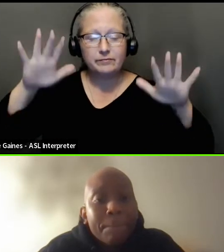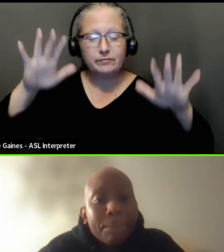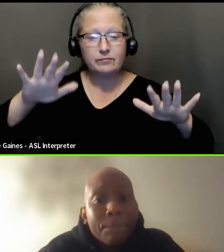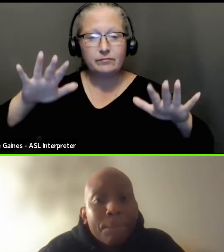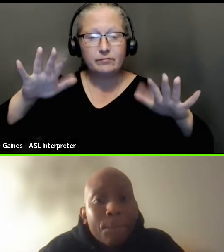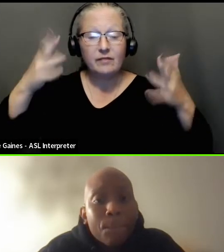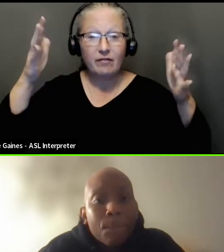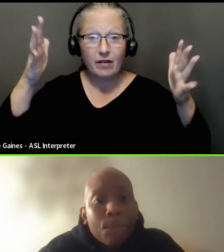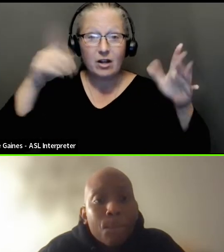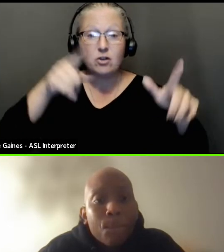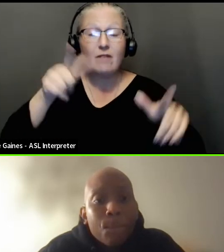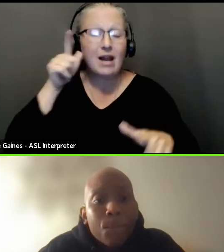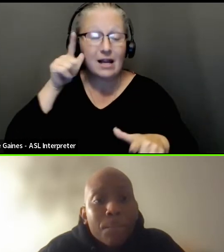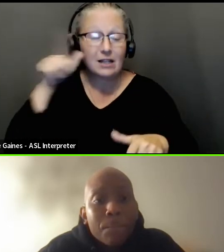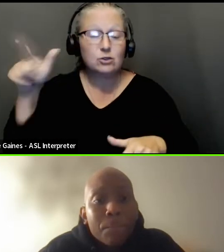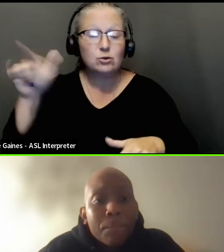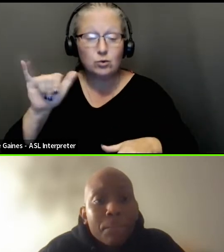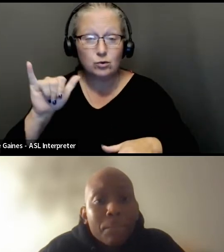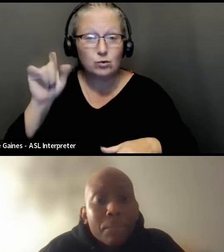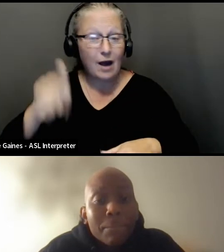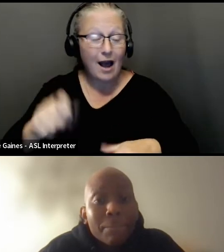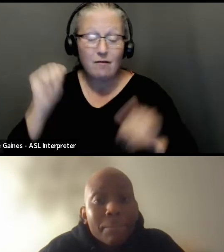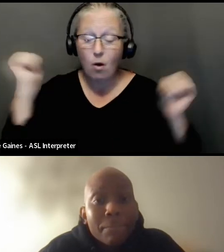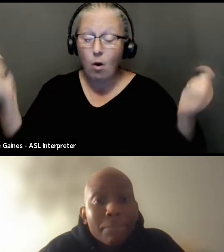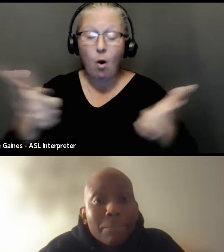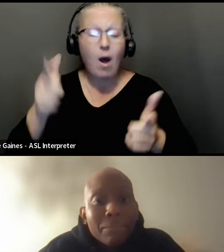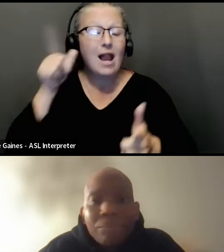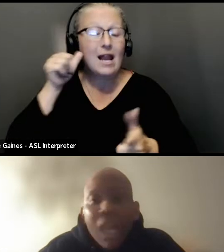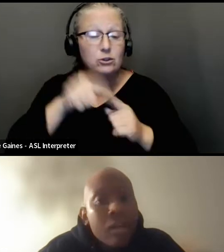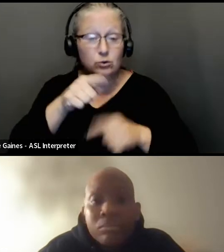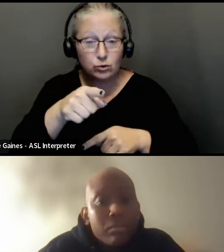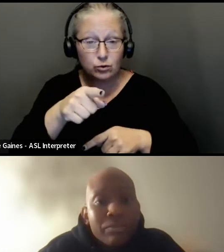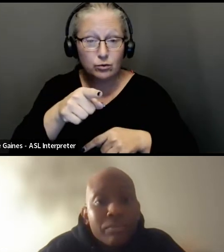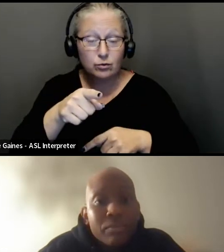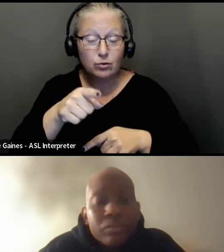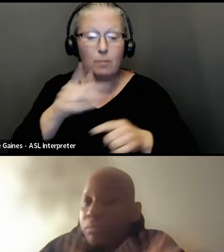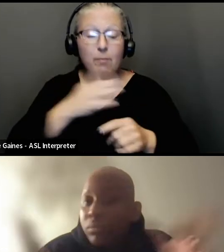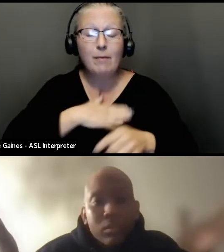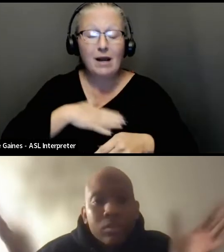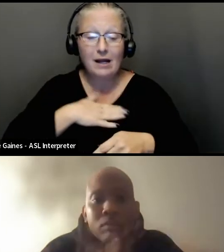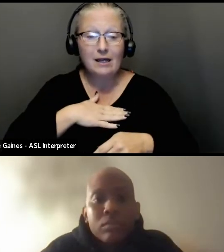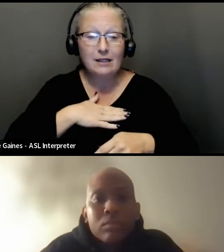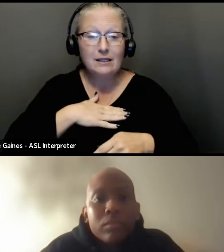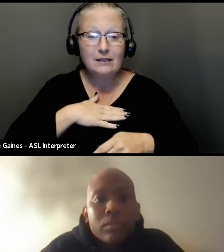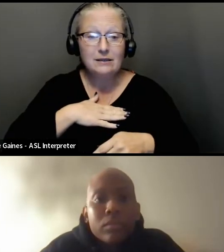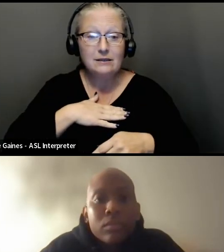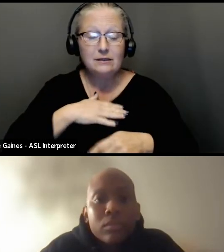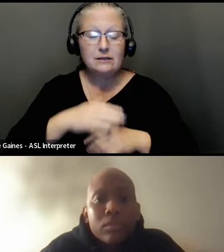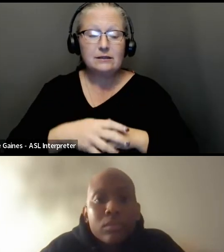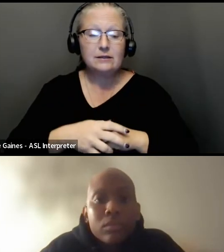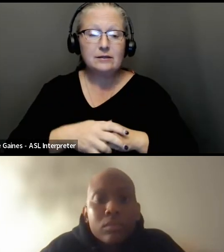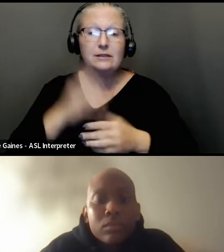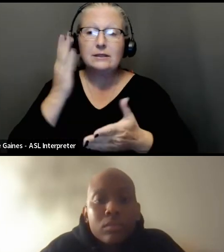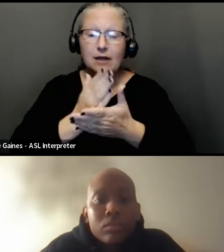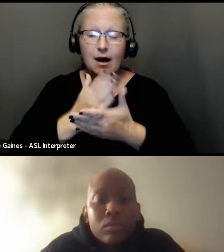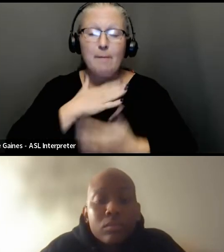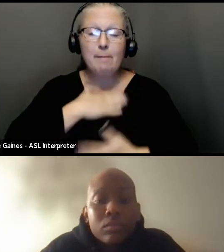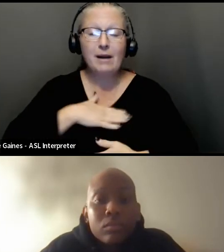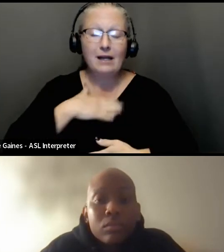Order. You're going to have to listen to her too. We all listen to you. Please stop.